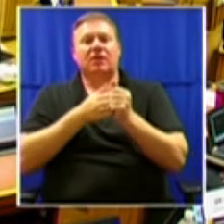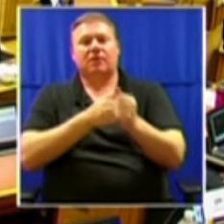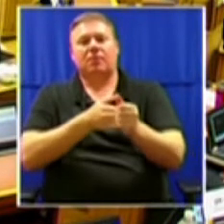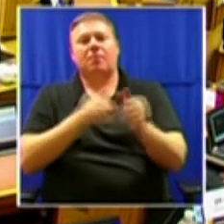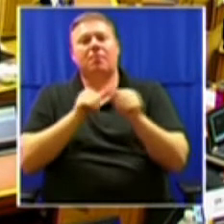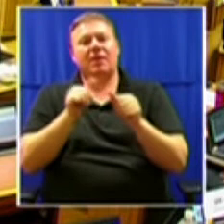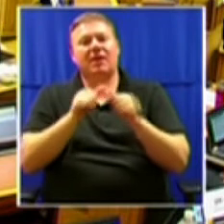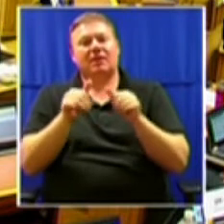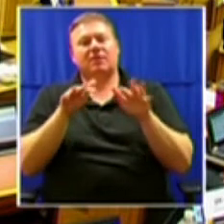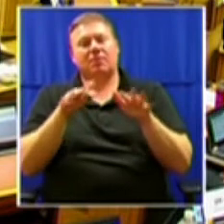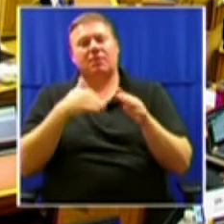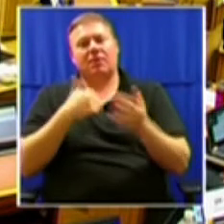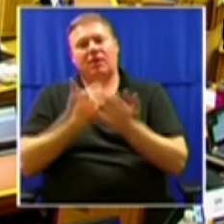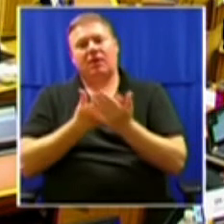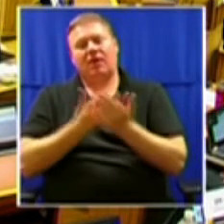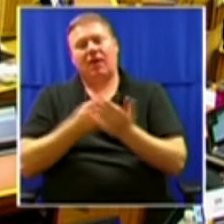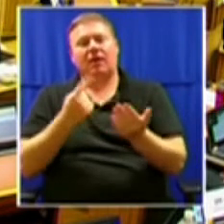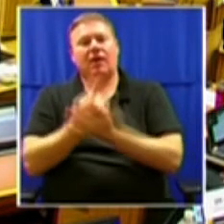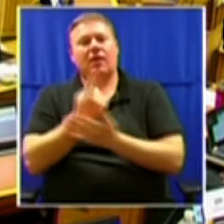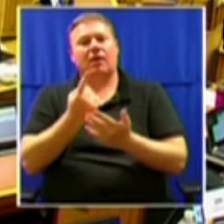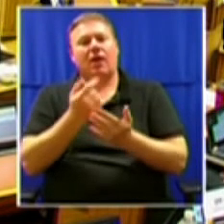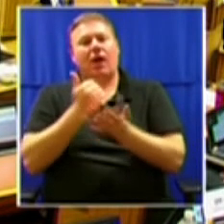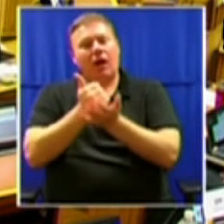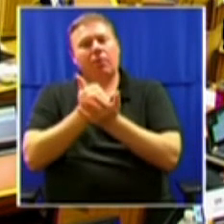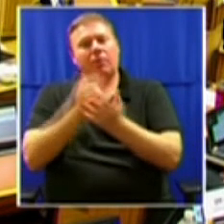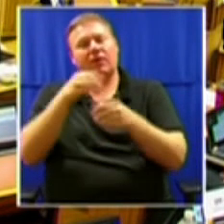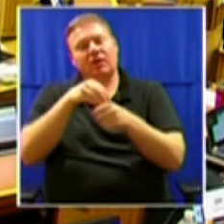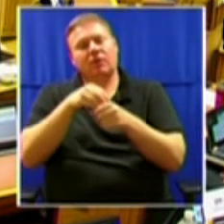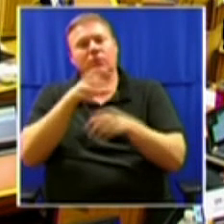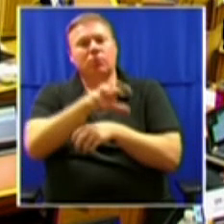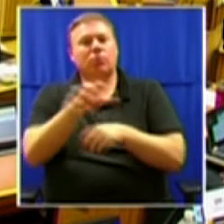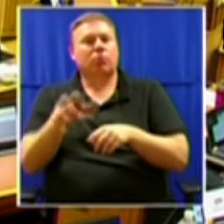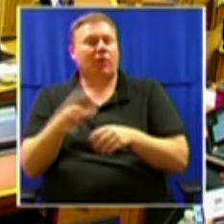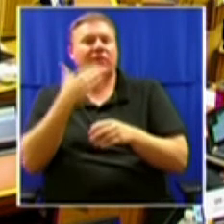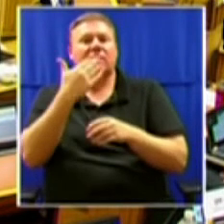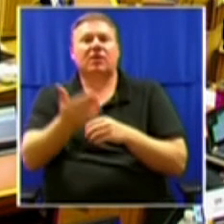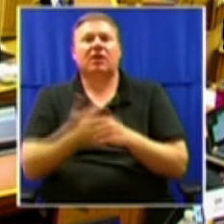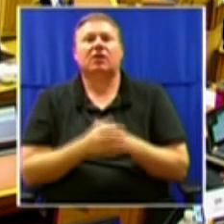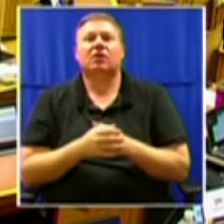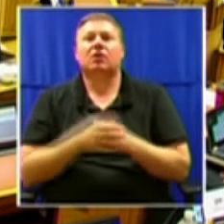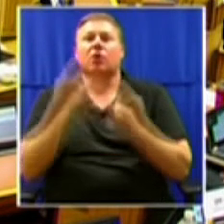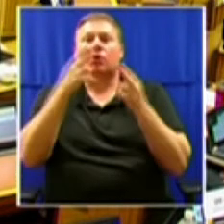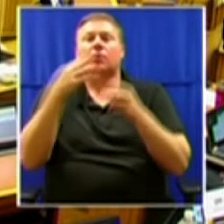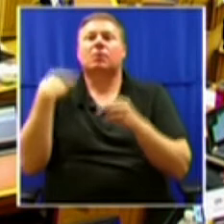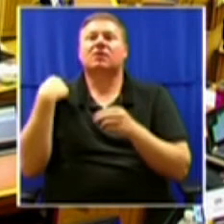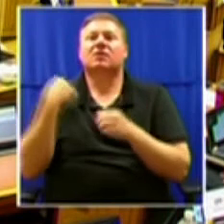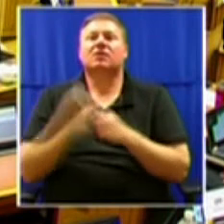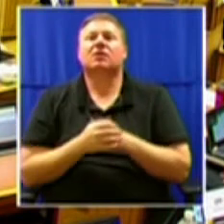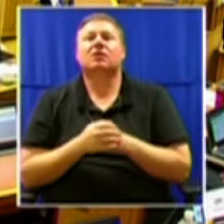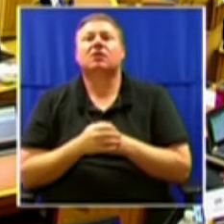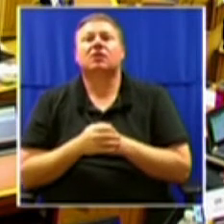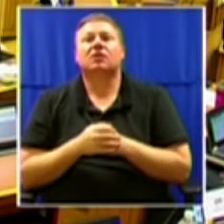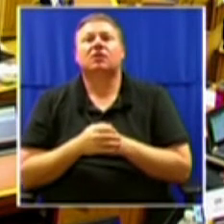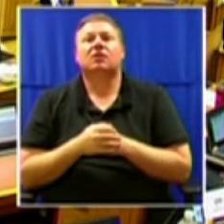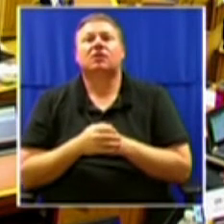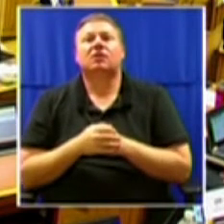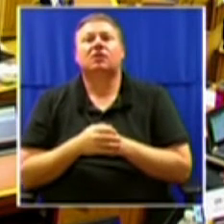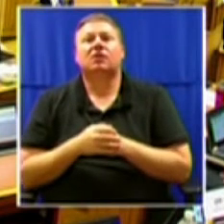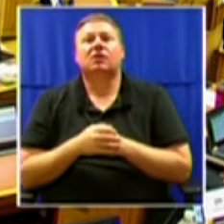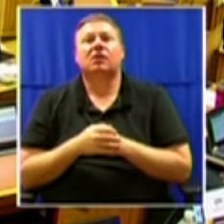people can do the job in the province? Thank you, Chair. The Honourable Minister.